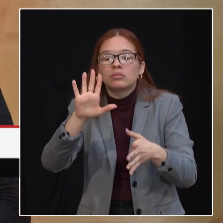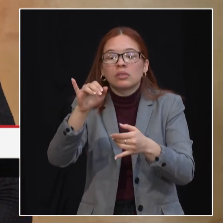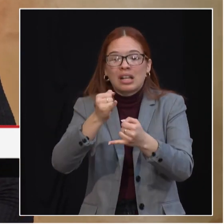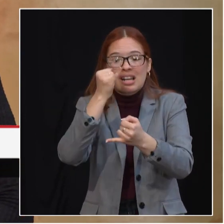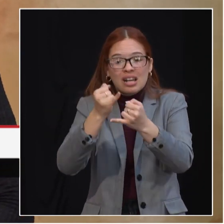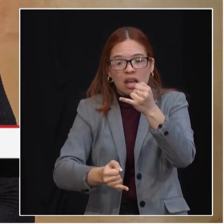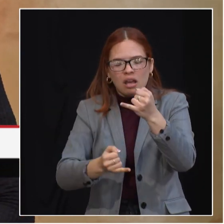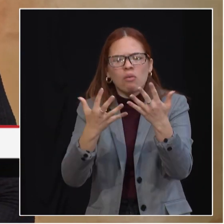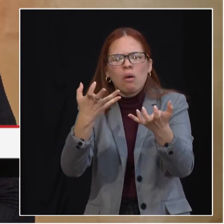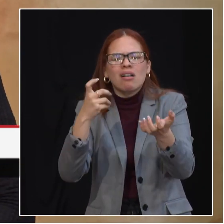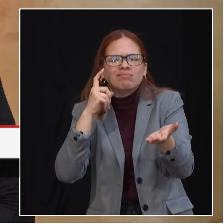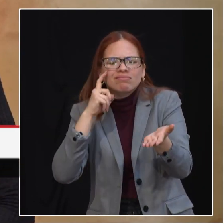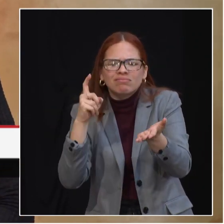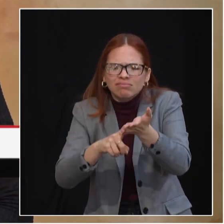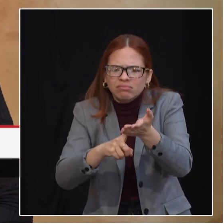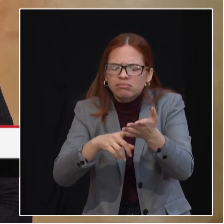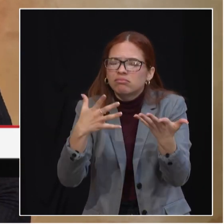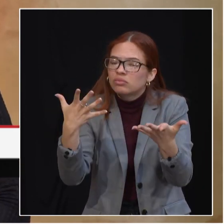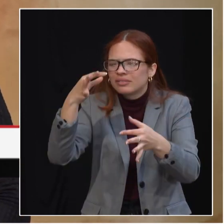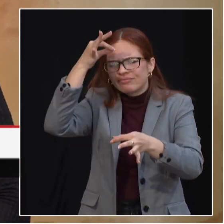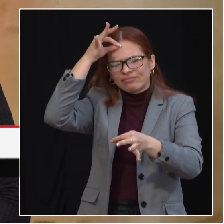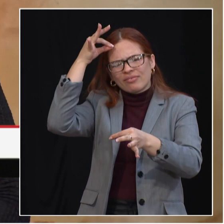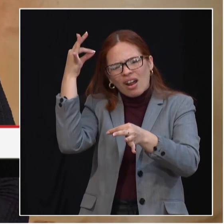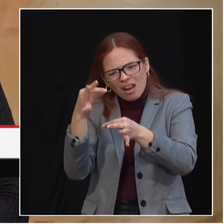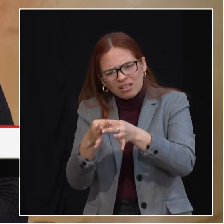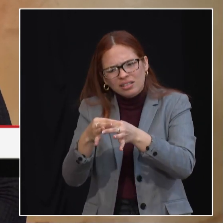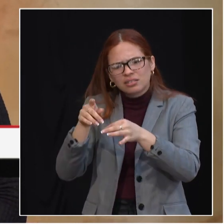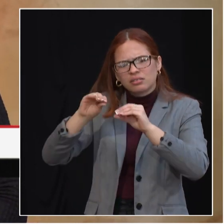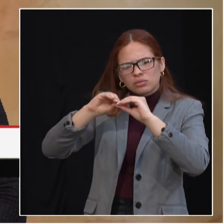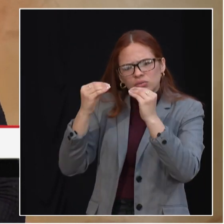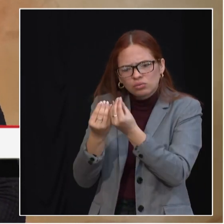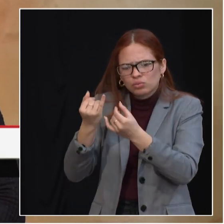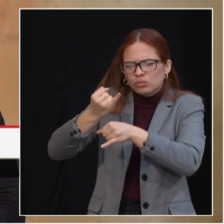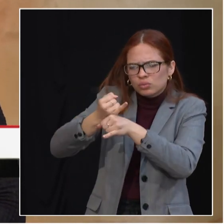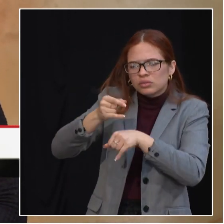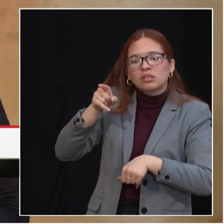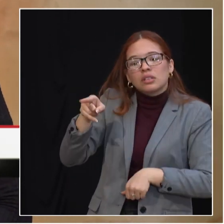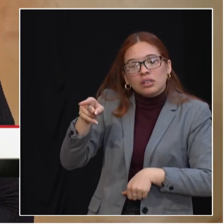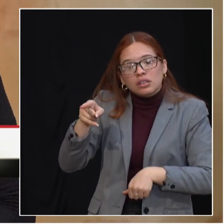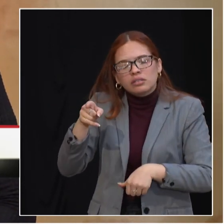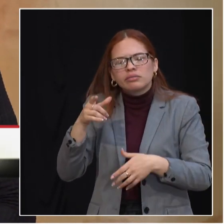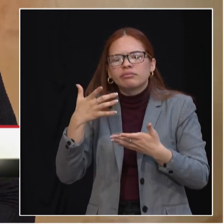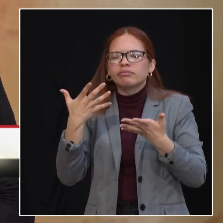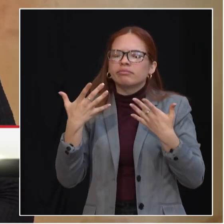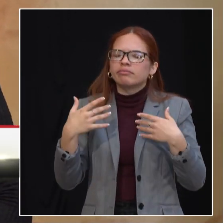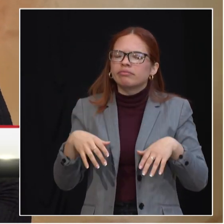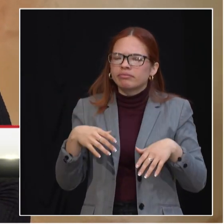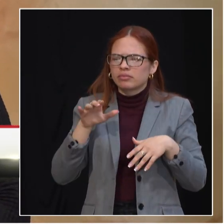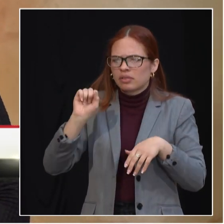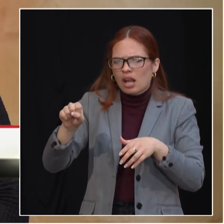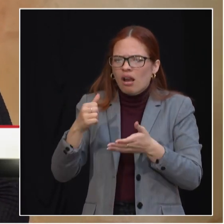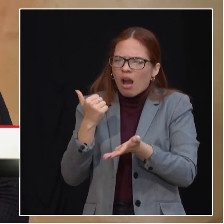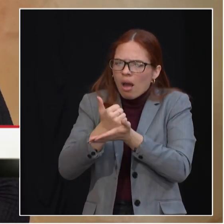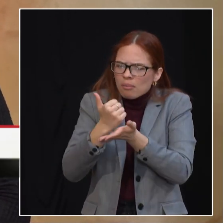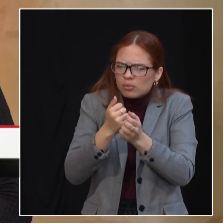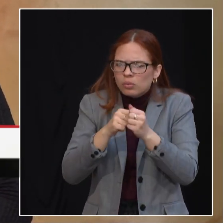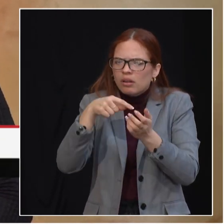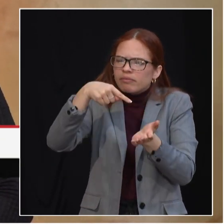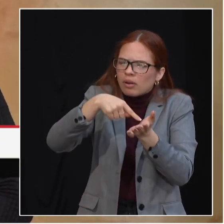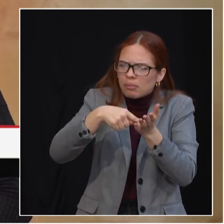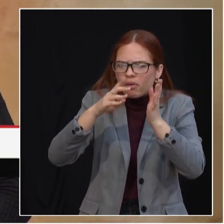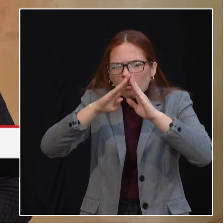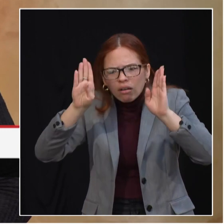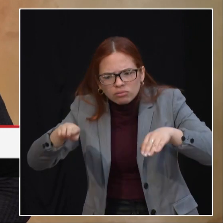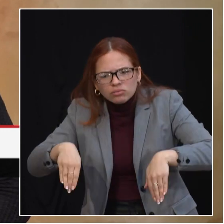institutions and mission-driven affordable housing providers, because there's a really significant opportunity that exists. An